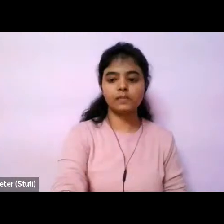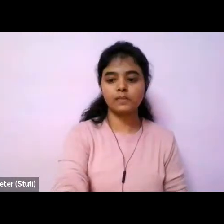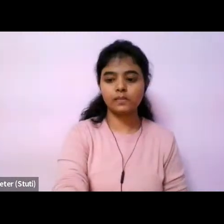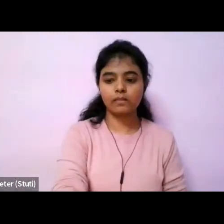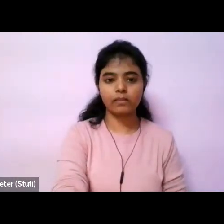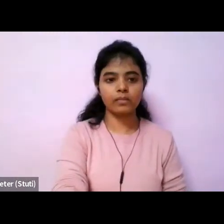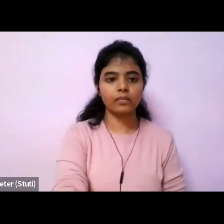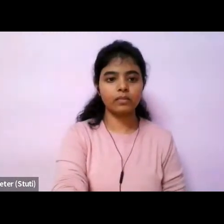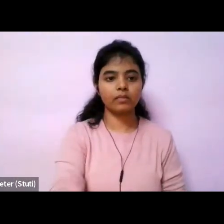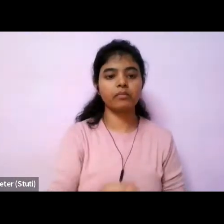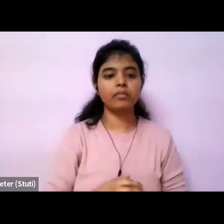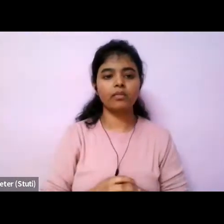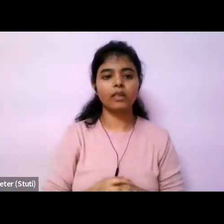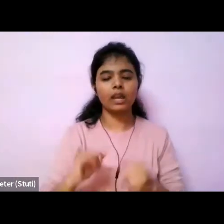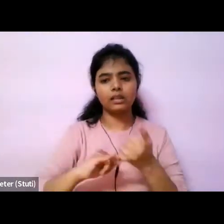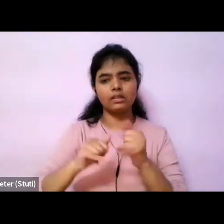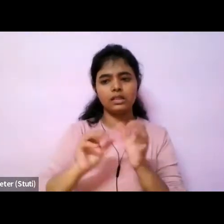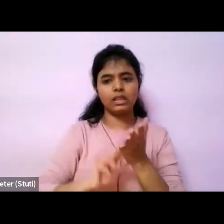Sandeep?